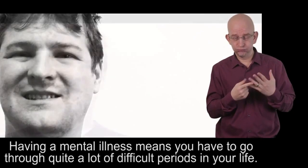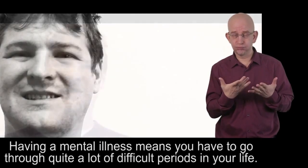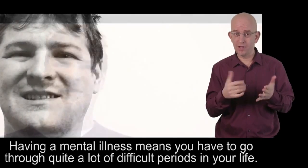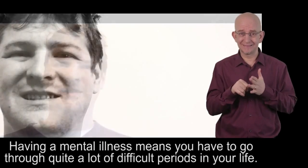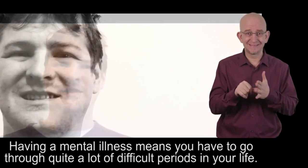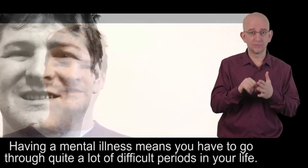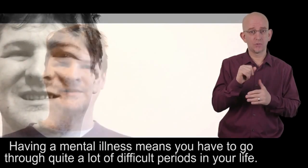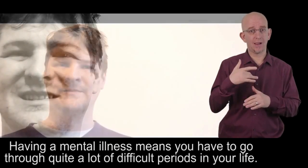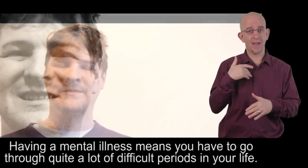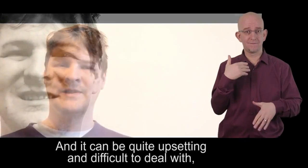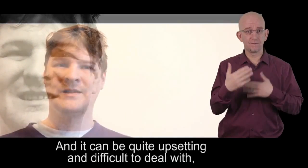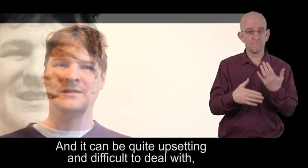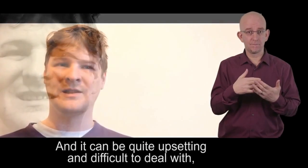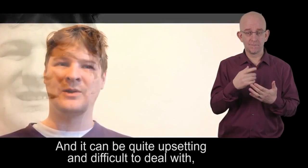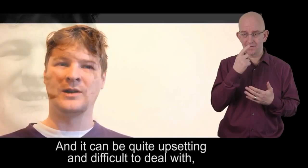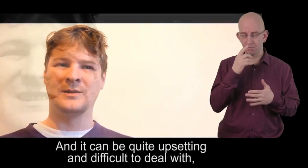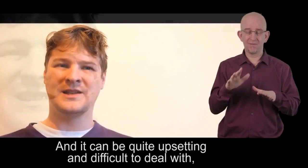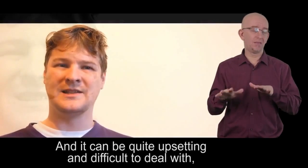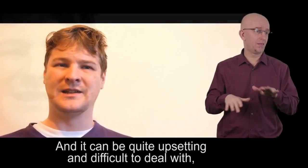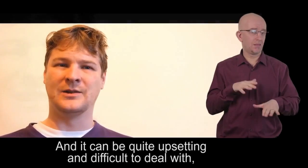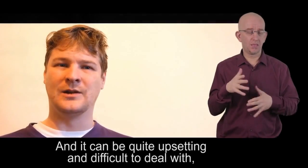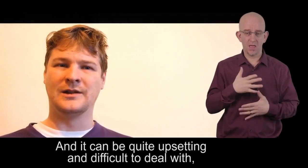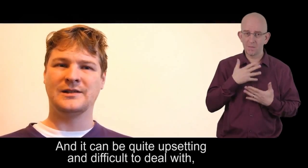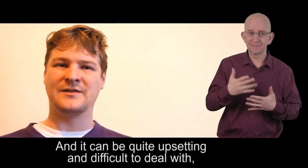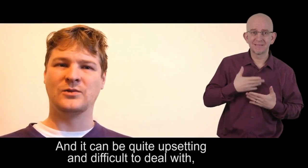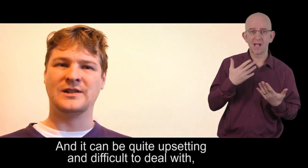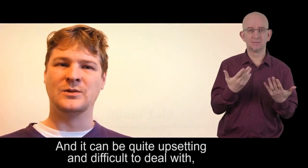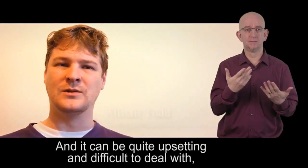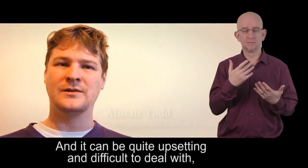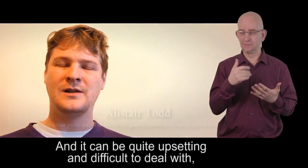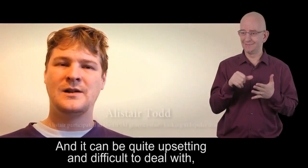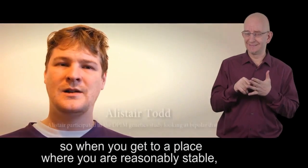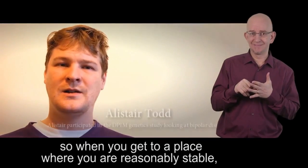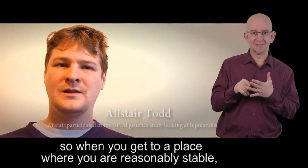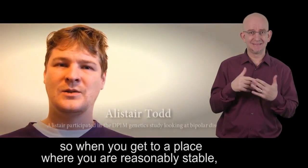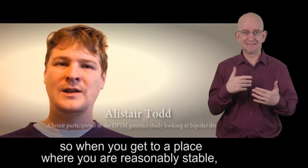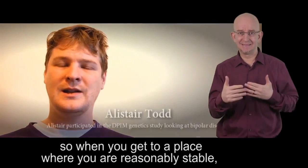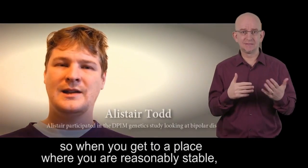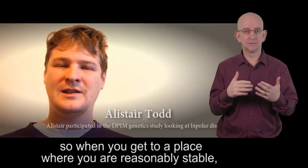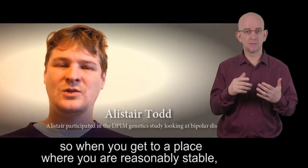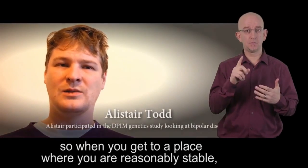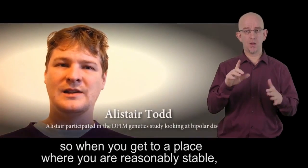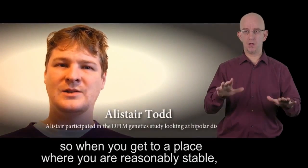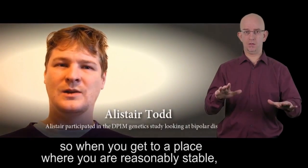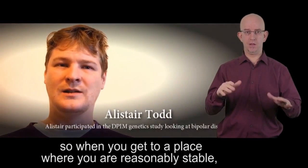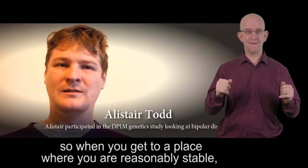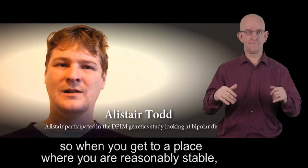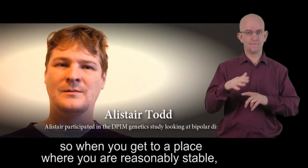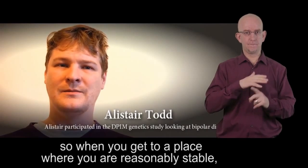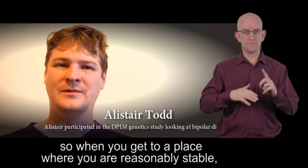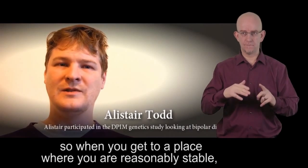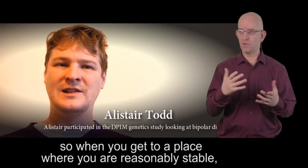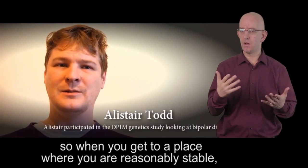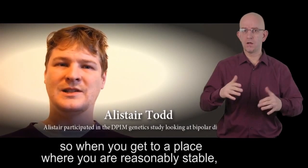periods in your life and it's gonna be quite upsetting and quite difficult to deal with so when you get to a place where